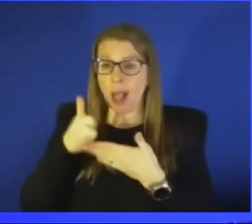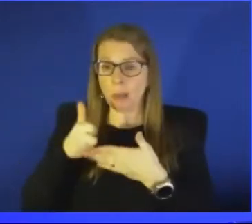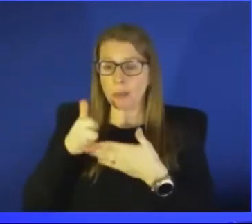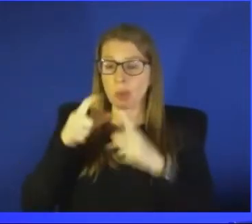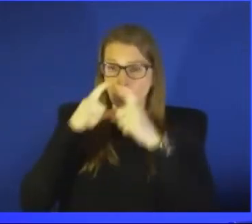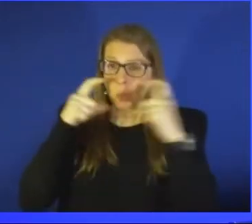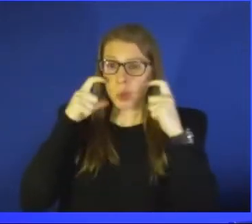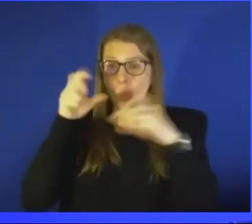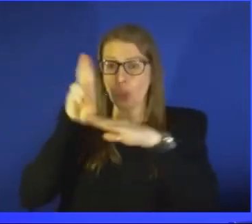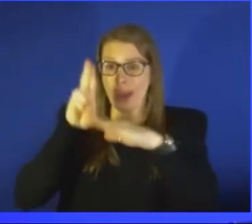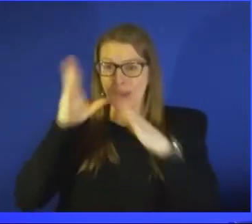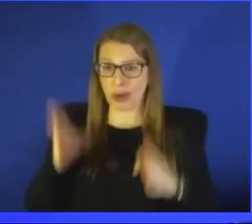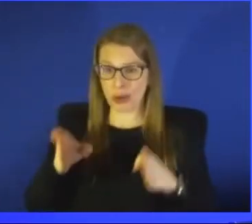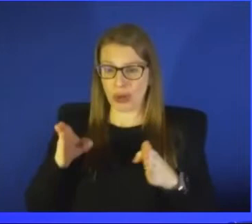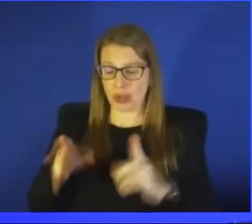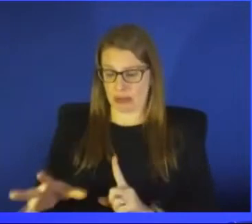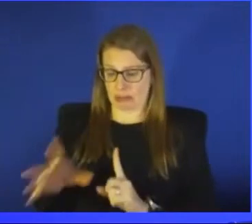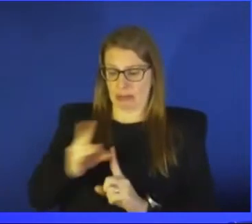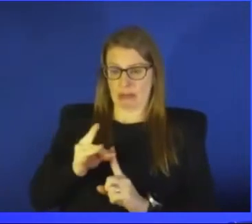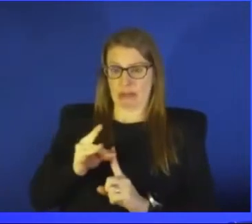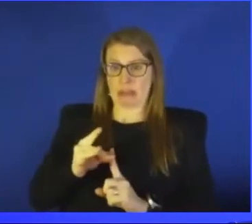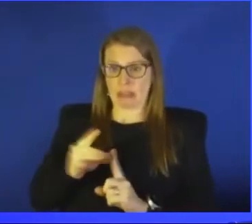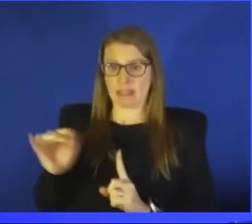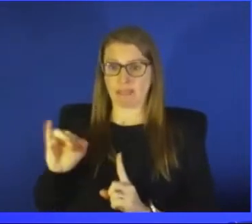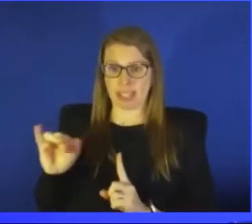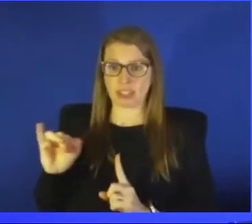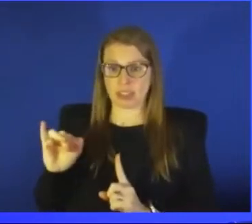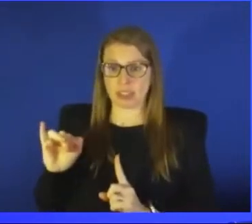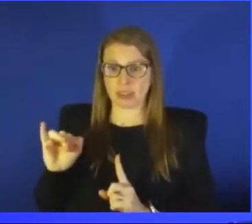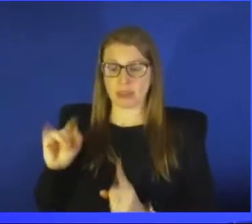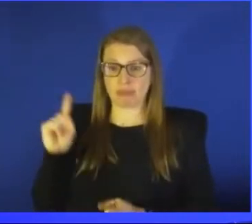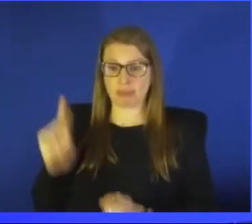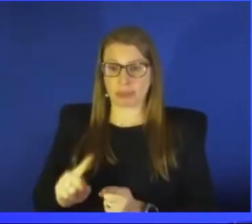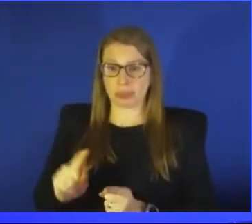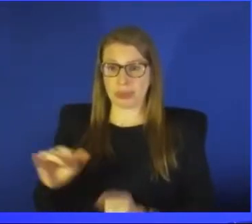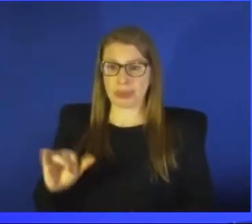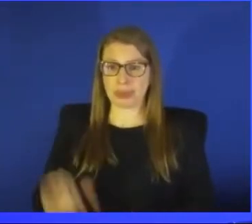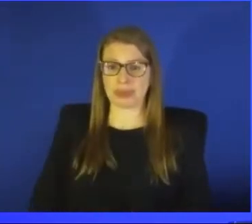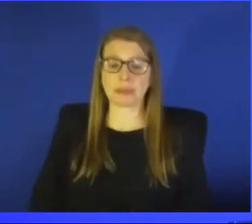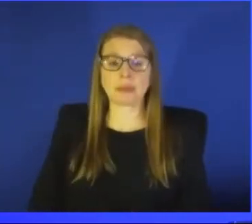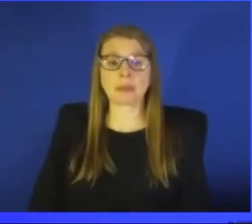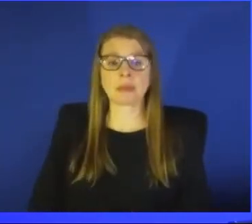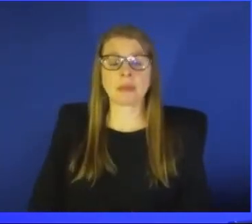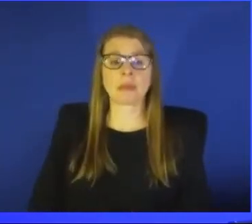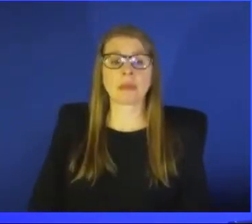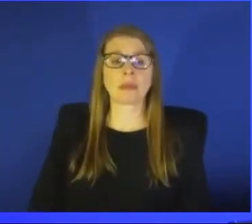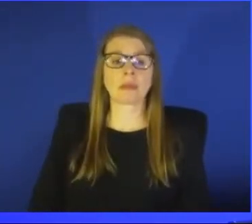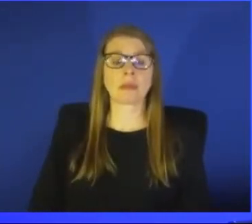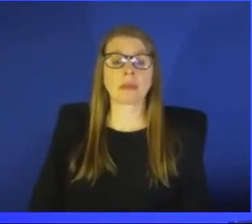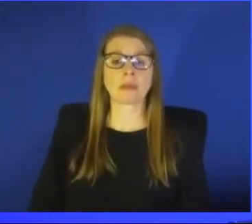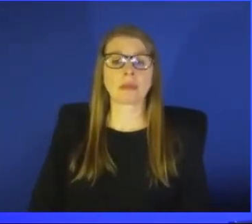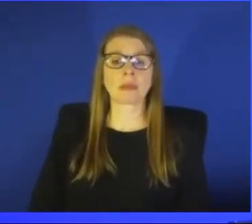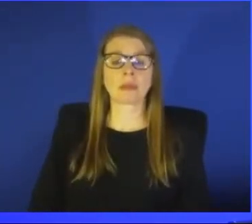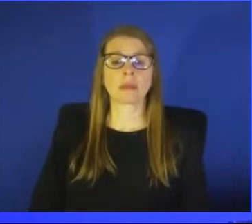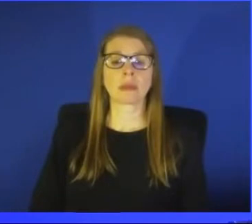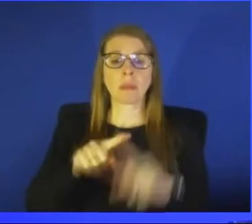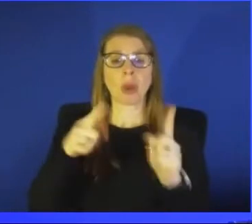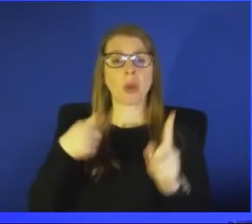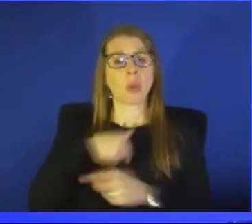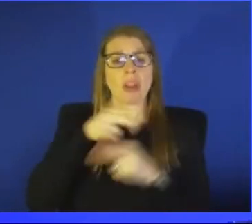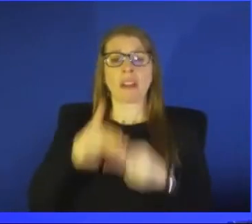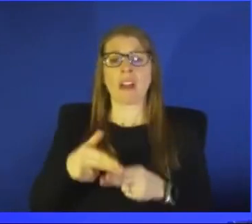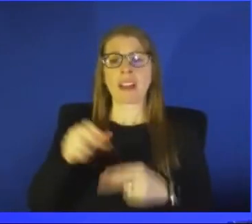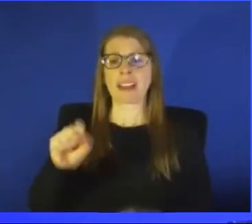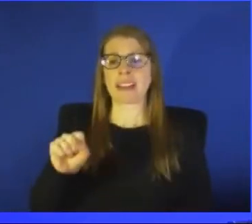chance of infection as well. But if you are looking at that, you are looking at what we are calling sterilizing immunity from that vaccine. Really,